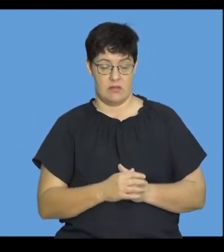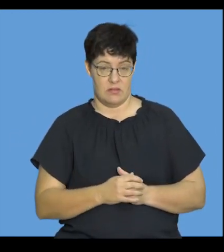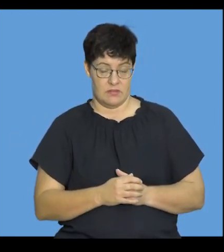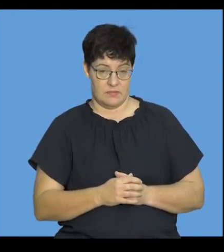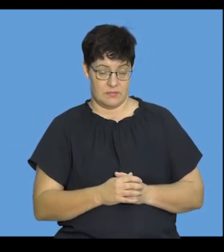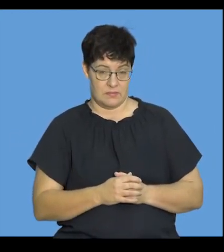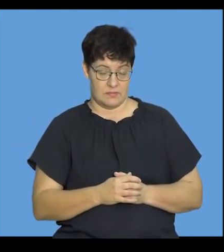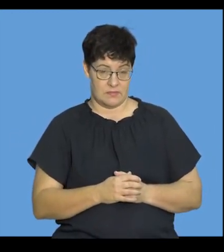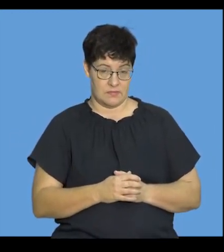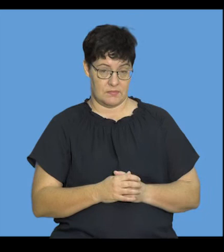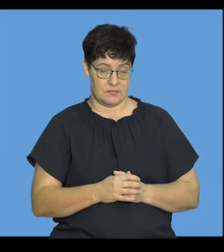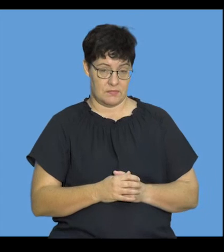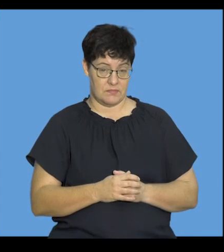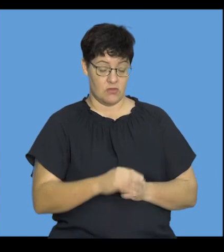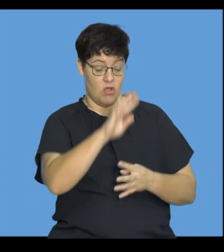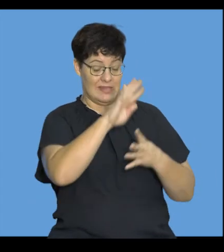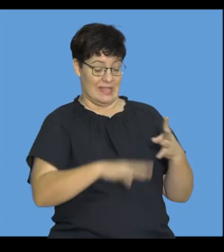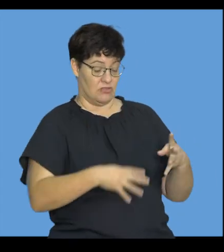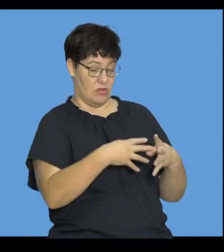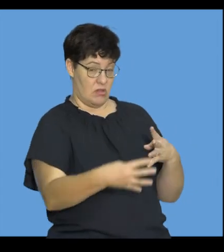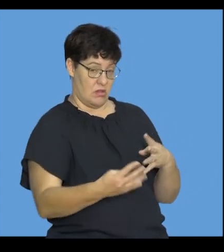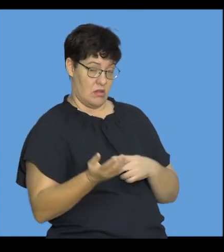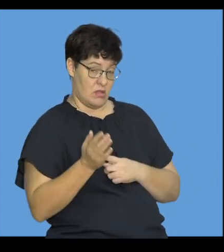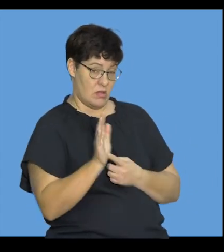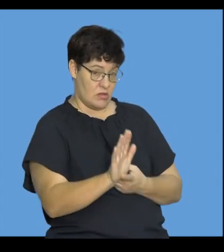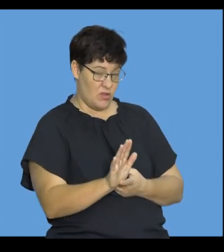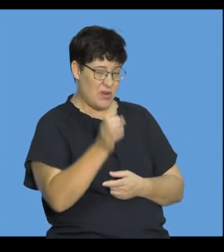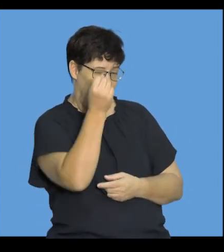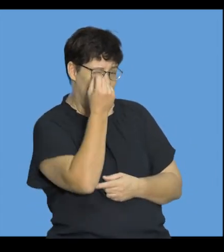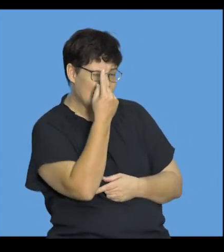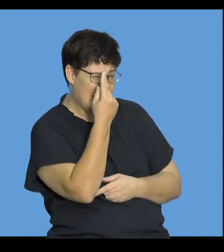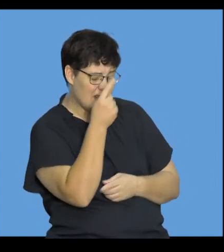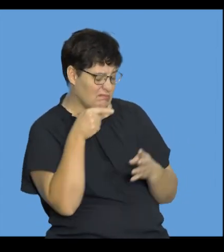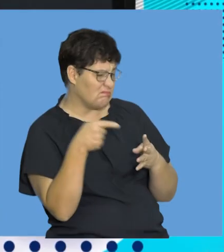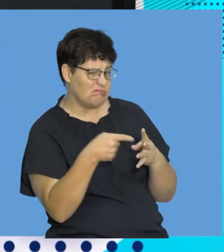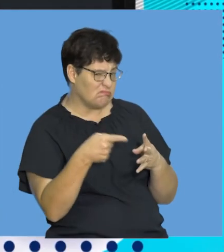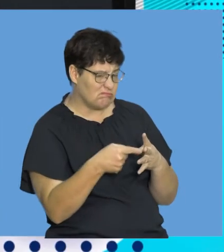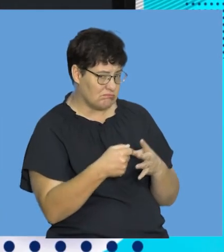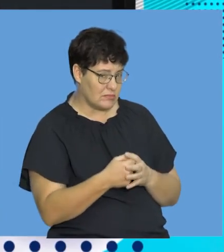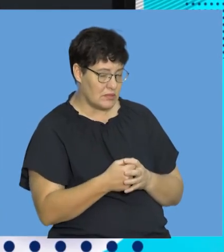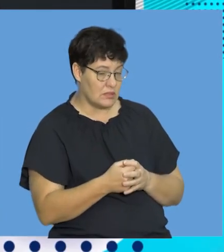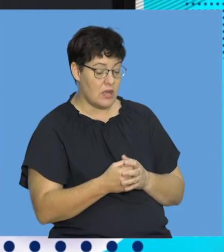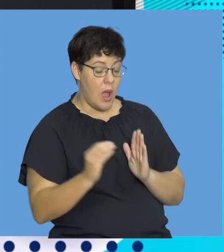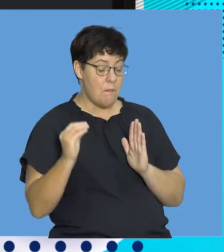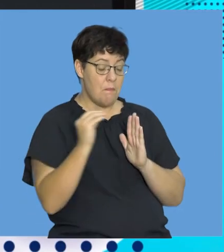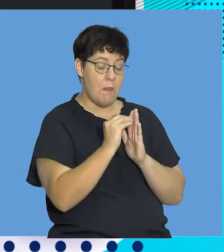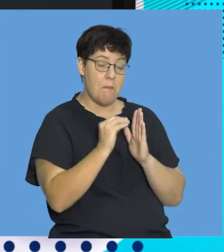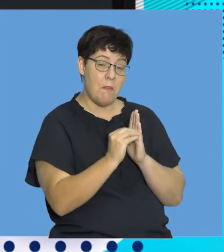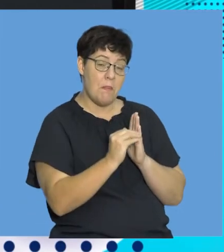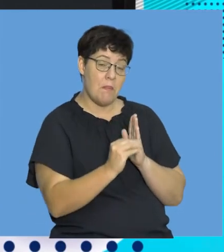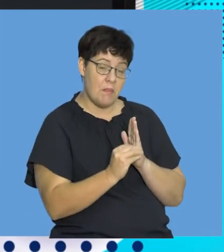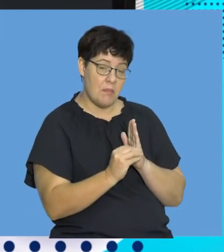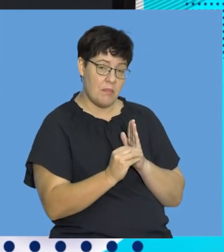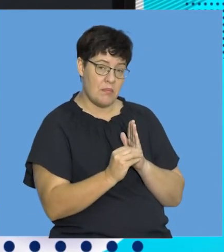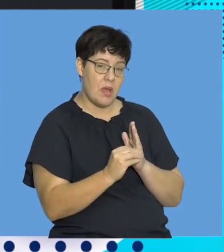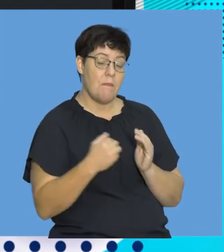The debtor's collection schedule, let me put it to you so that you understand exactly what it is, will reflect the